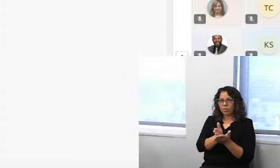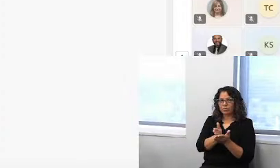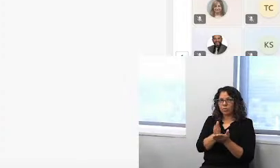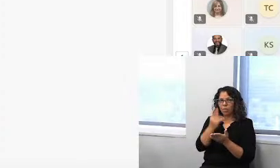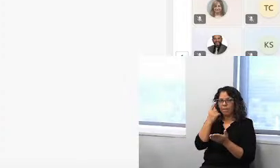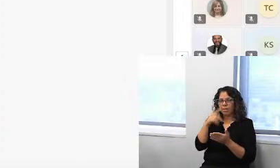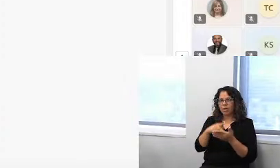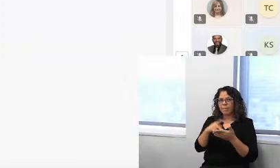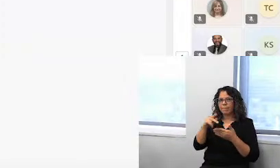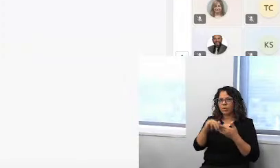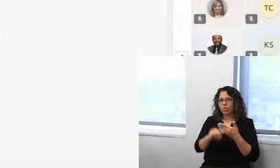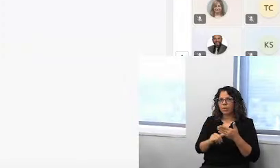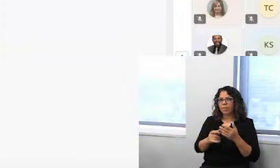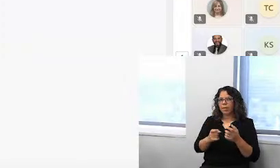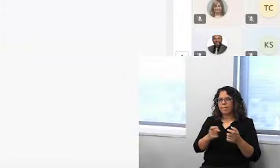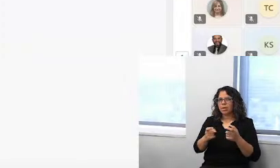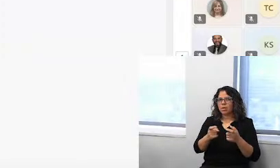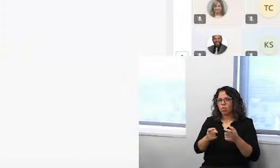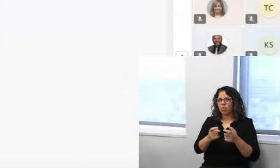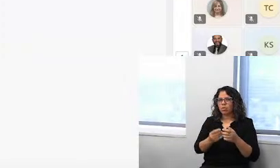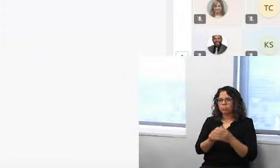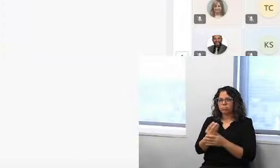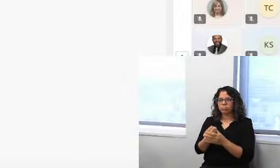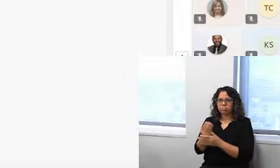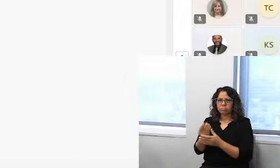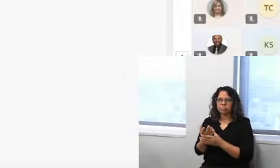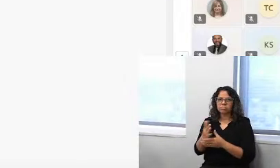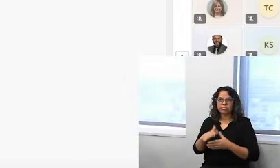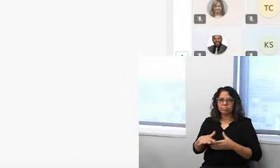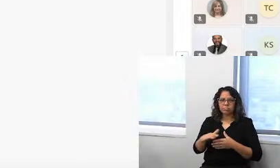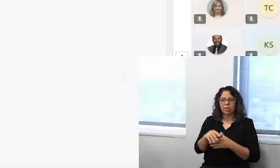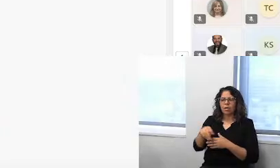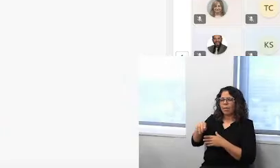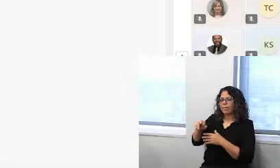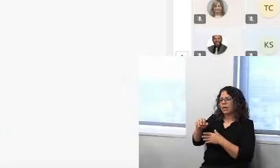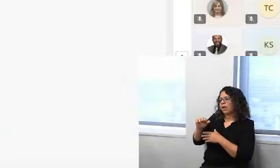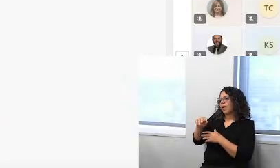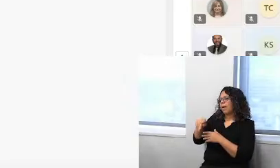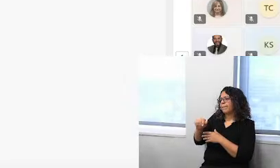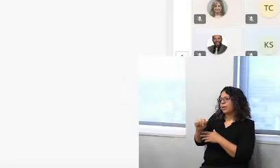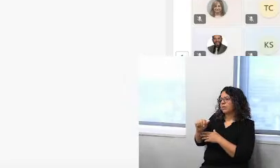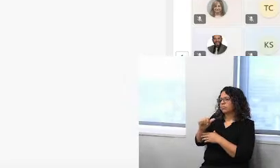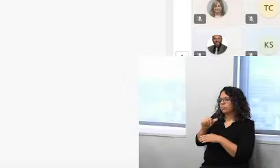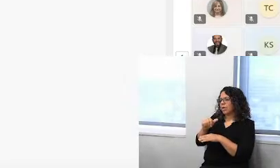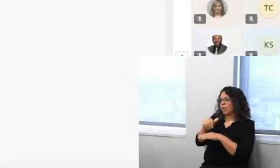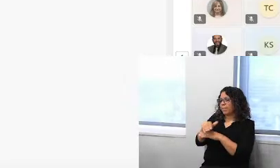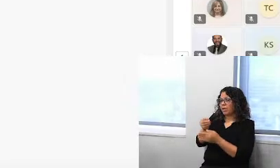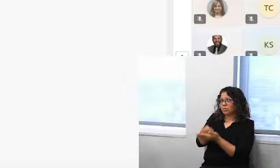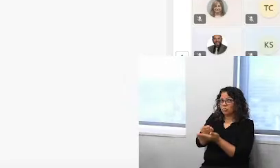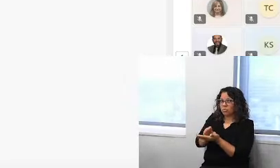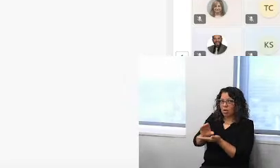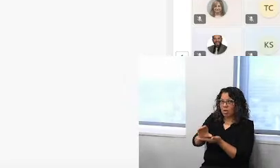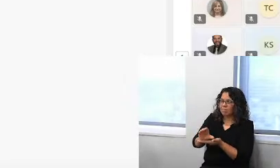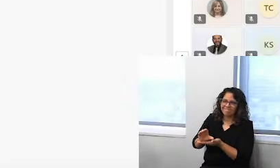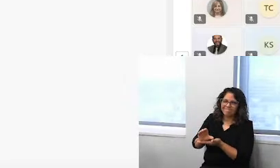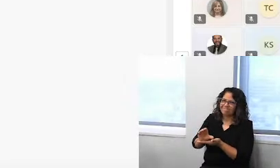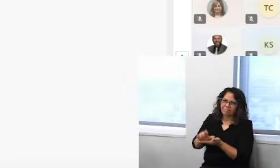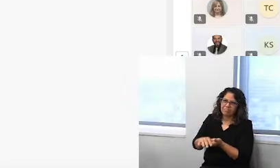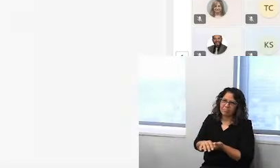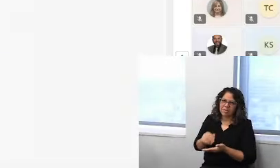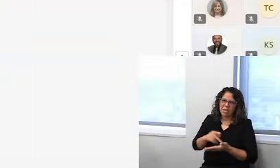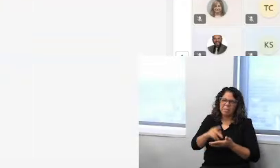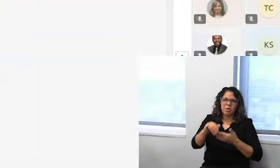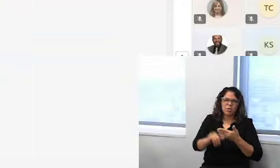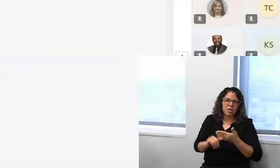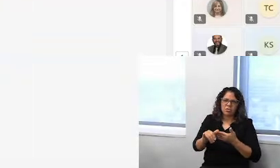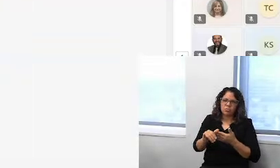program, but PREPA is not sending the actual funds for that program, so that program stopped, and it